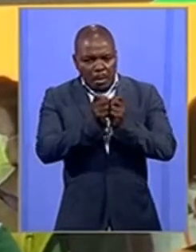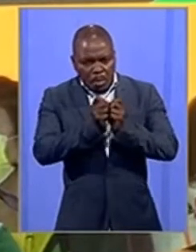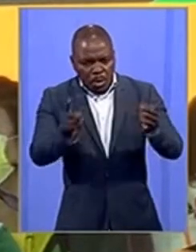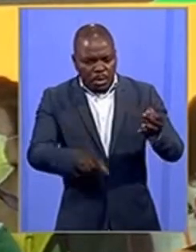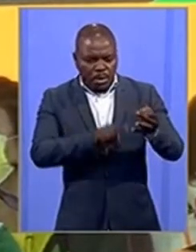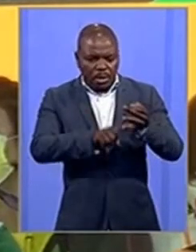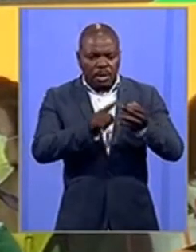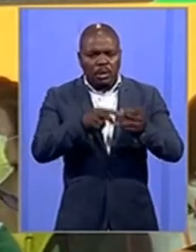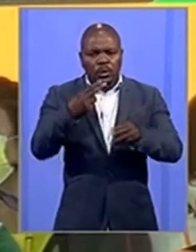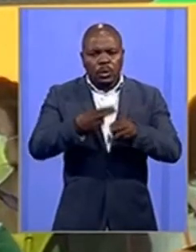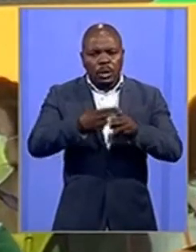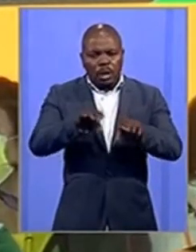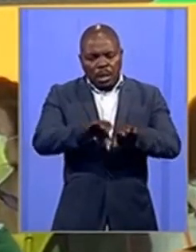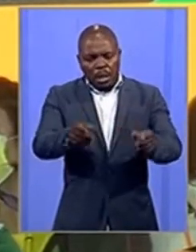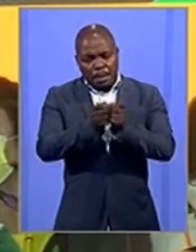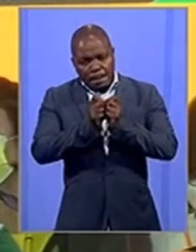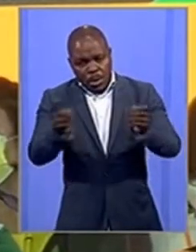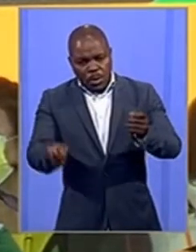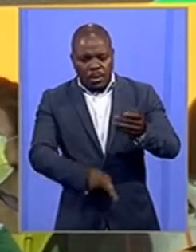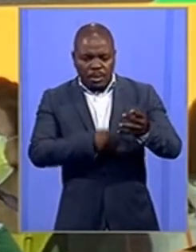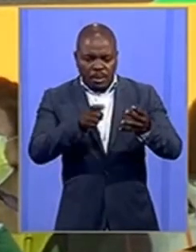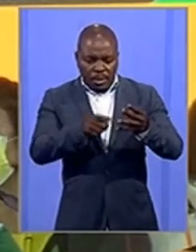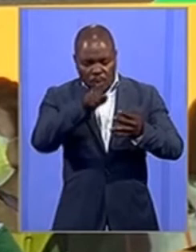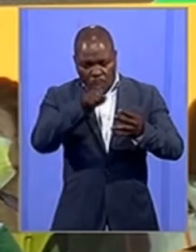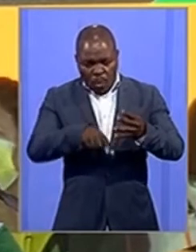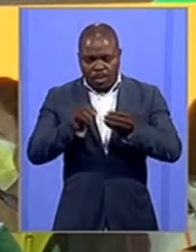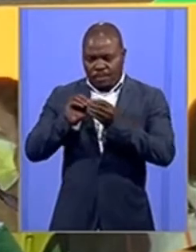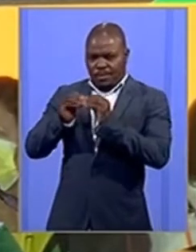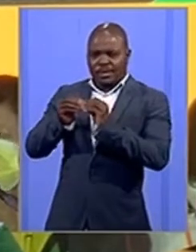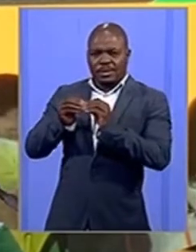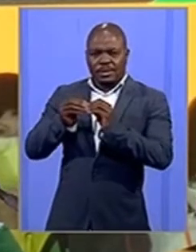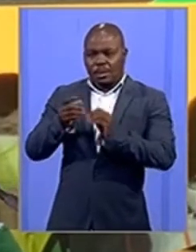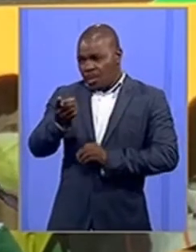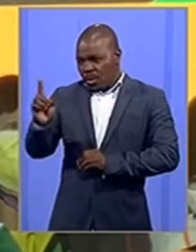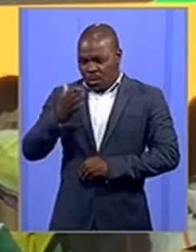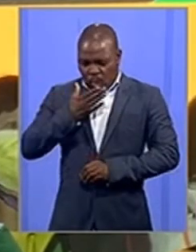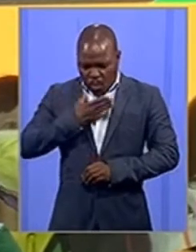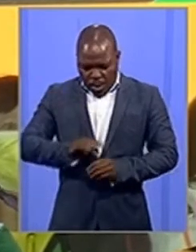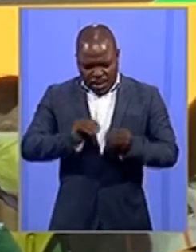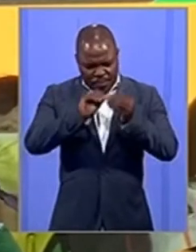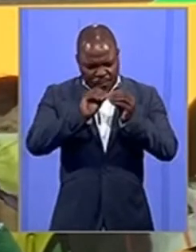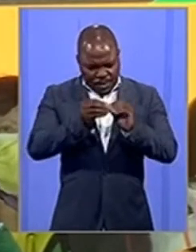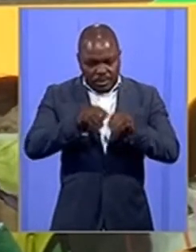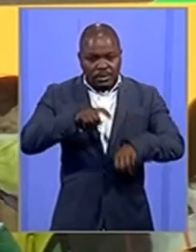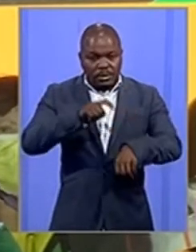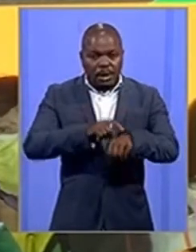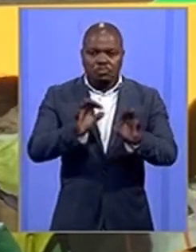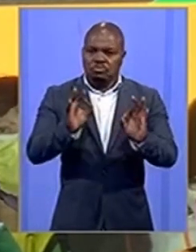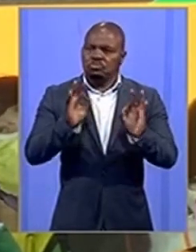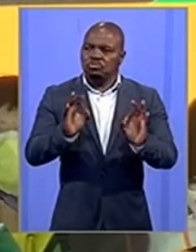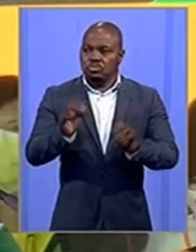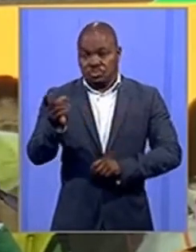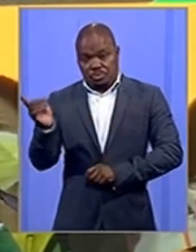overflowing sewage drains to be fixed, and they want them to be fixed on time.